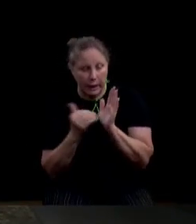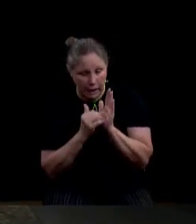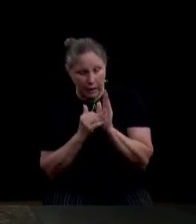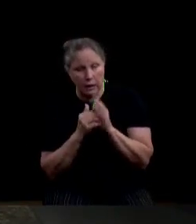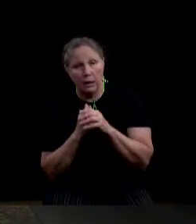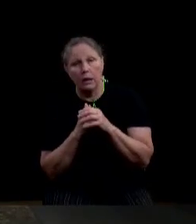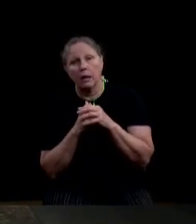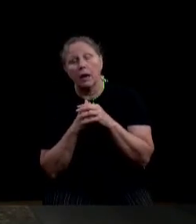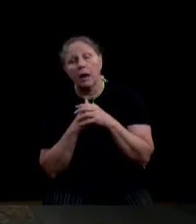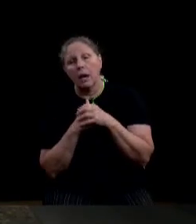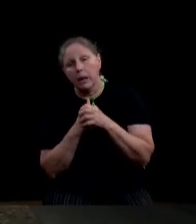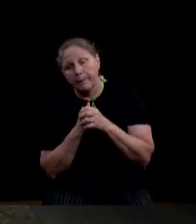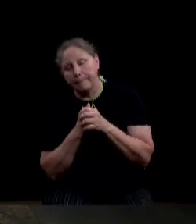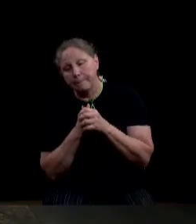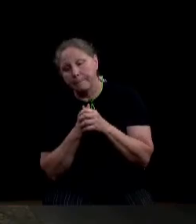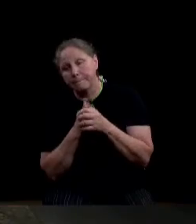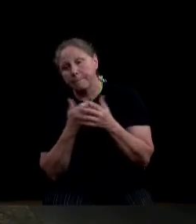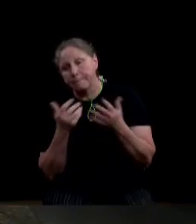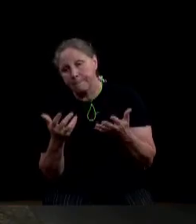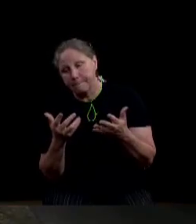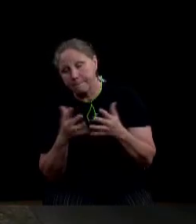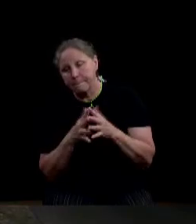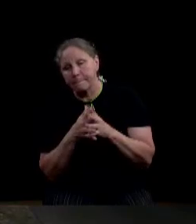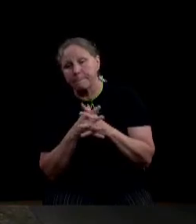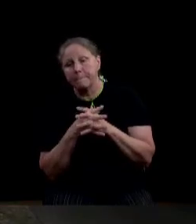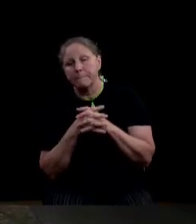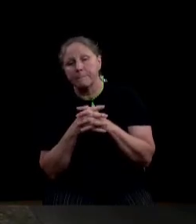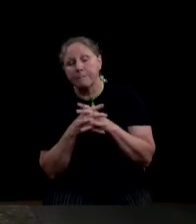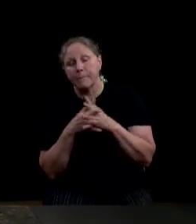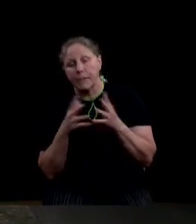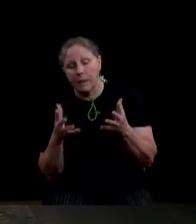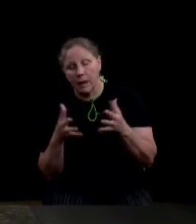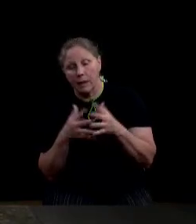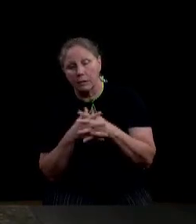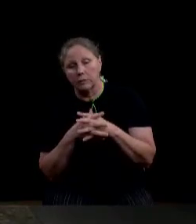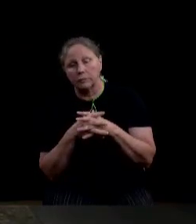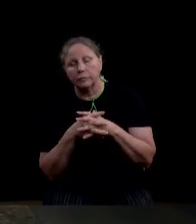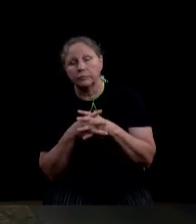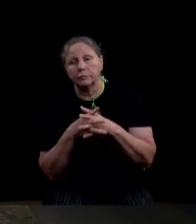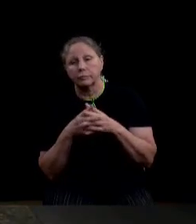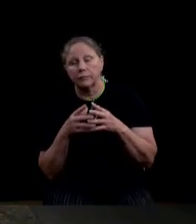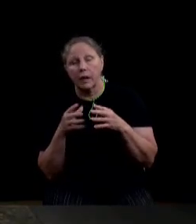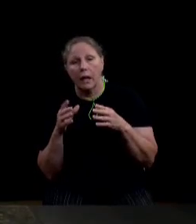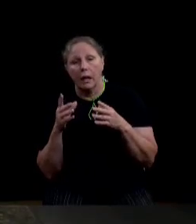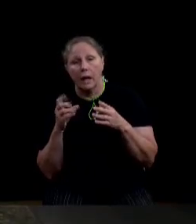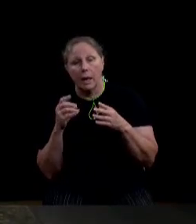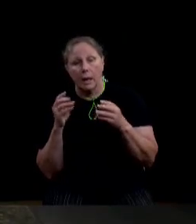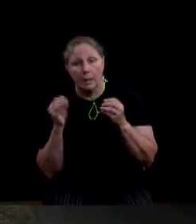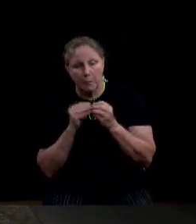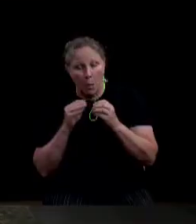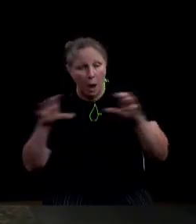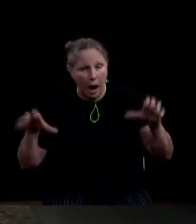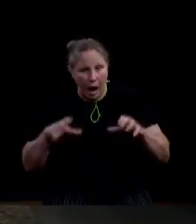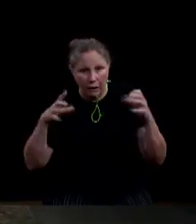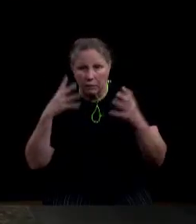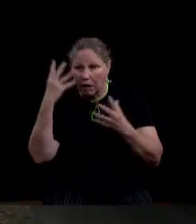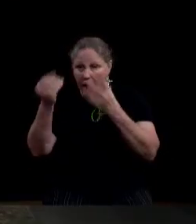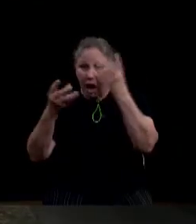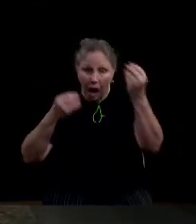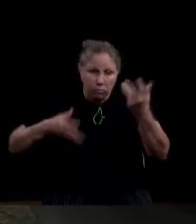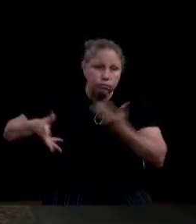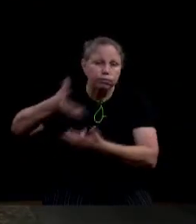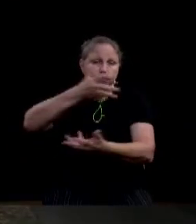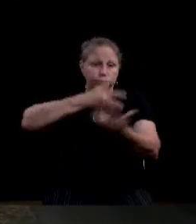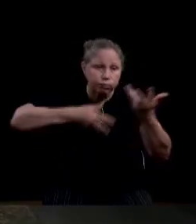releasing, opening up, doing more activities versus mask use. The mask